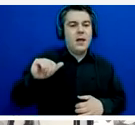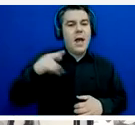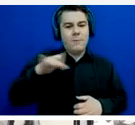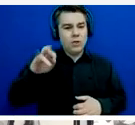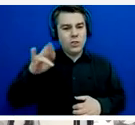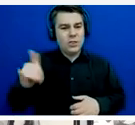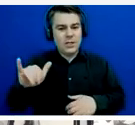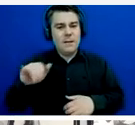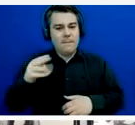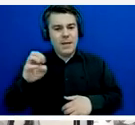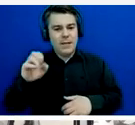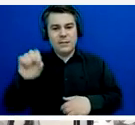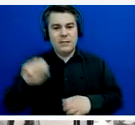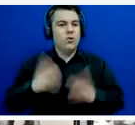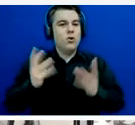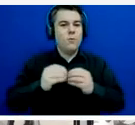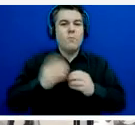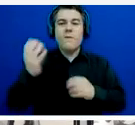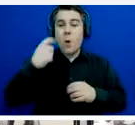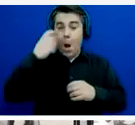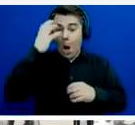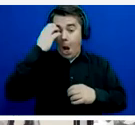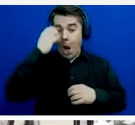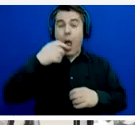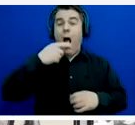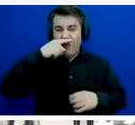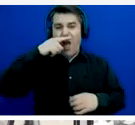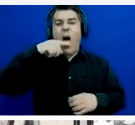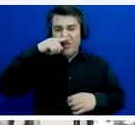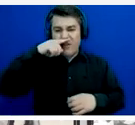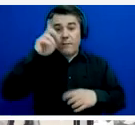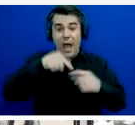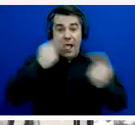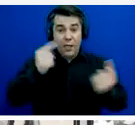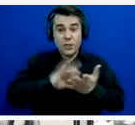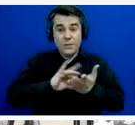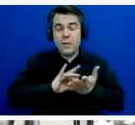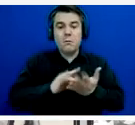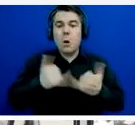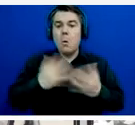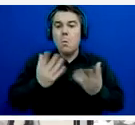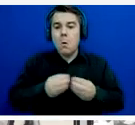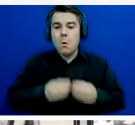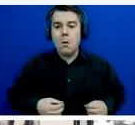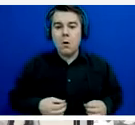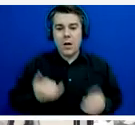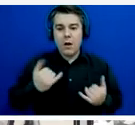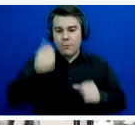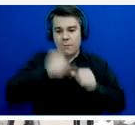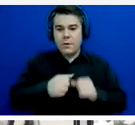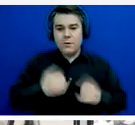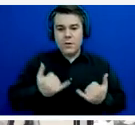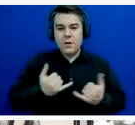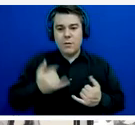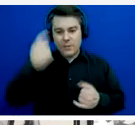to have, the itchy eyes, the sneezing. And I remember today when I was thinking about this, I